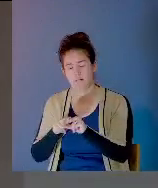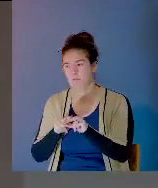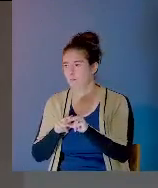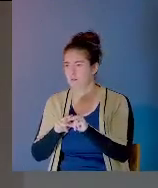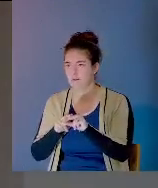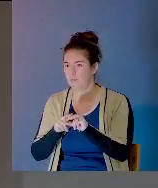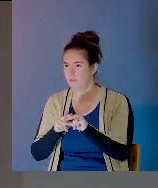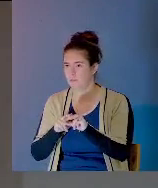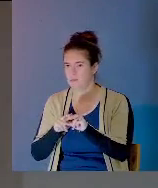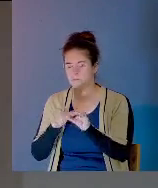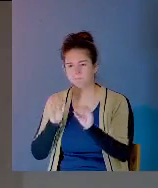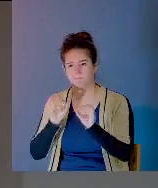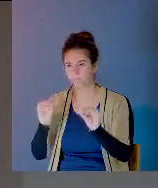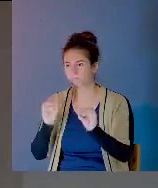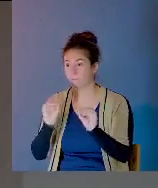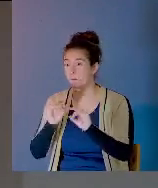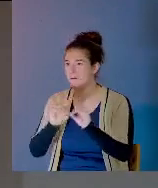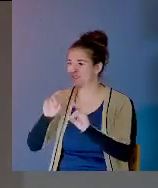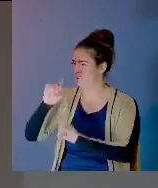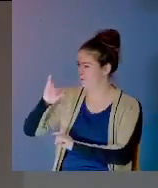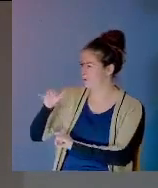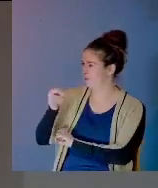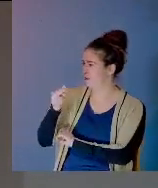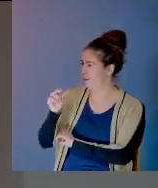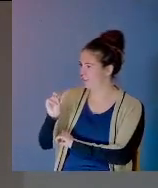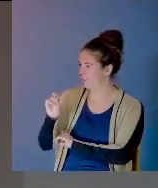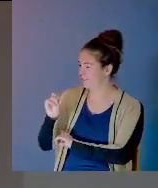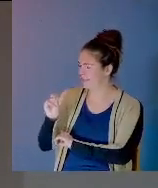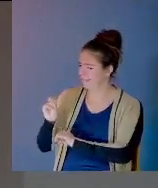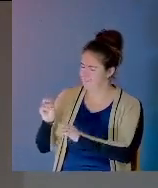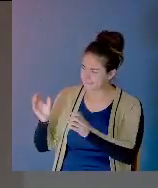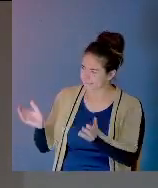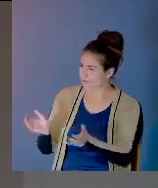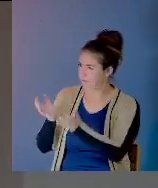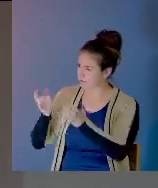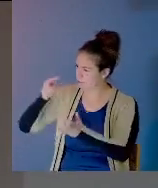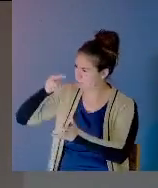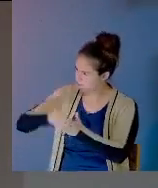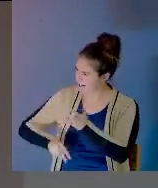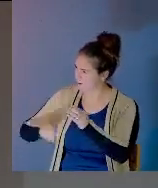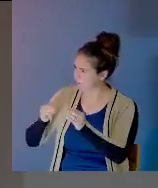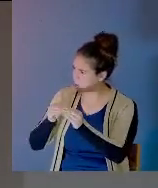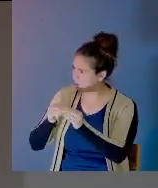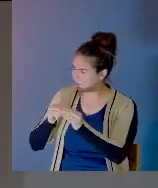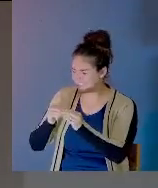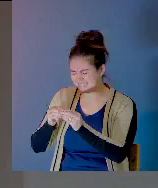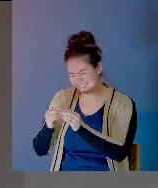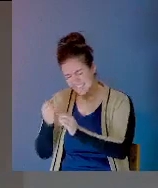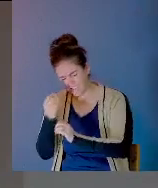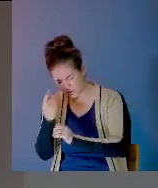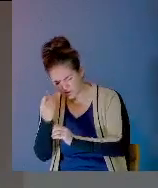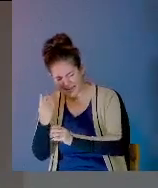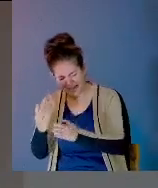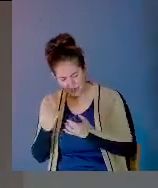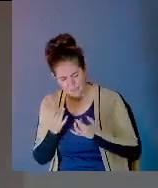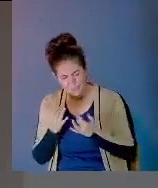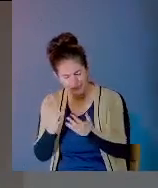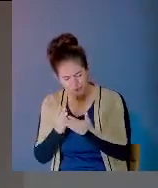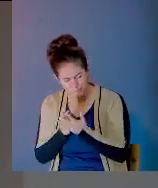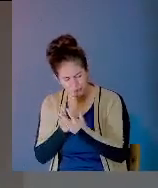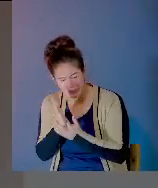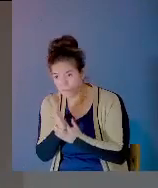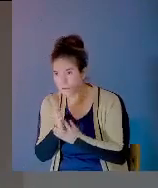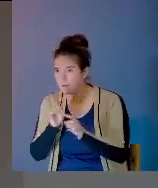read Romans 5, and I did. And I read it, and I understand the furnace and stuff. But whatever you're going through,